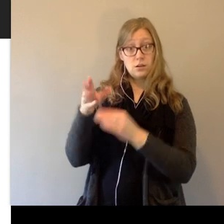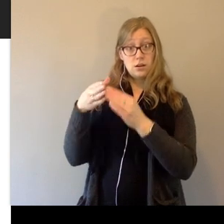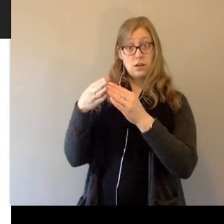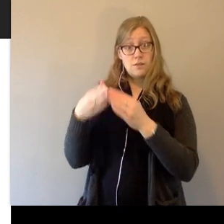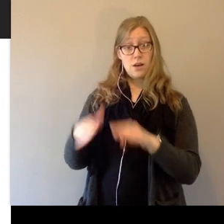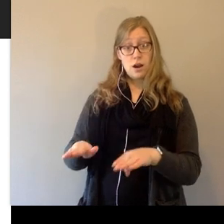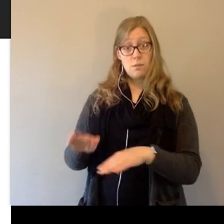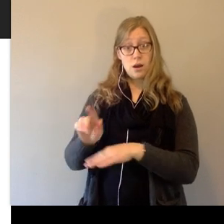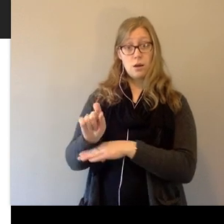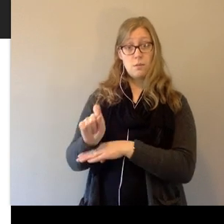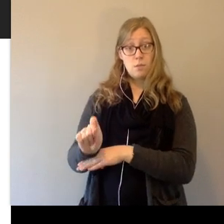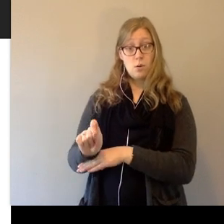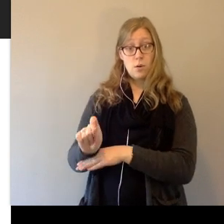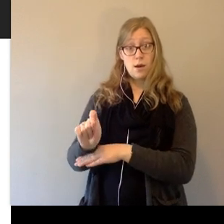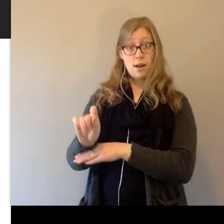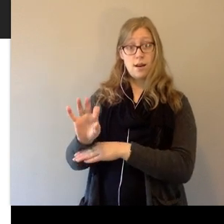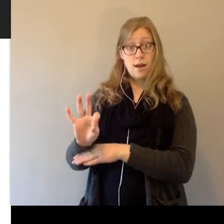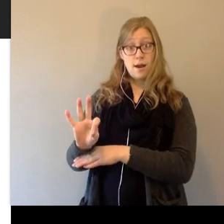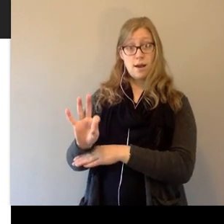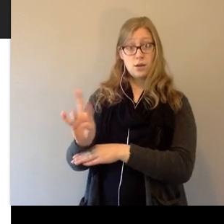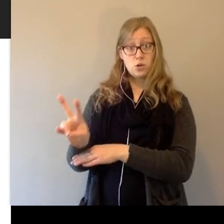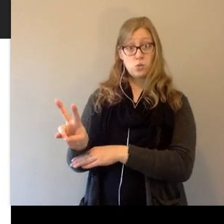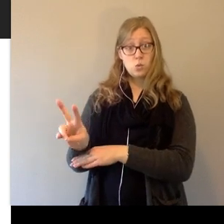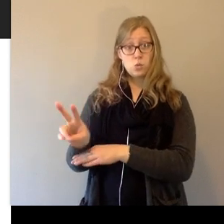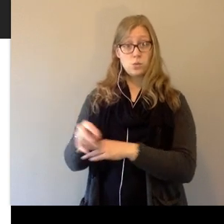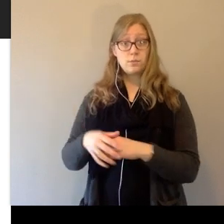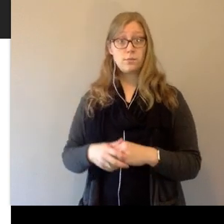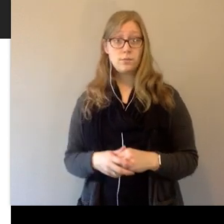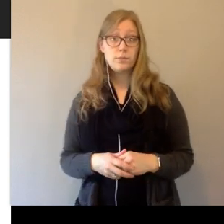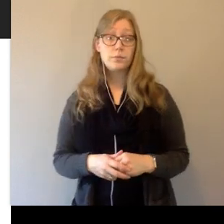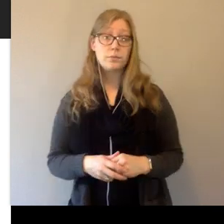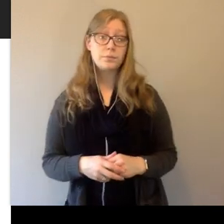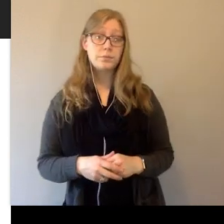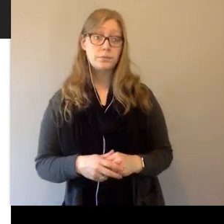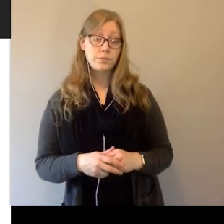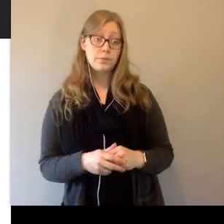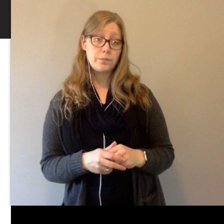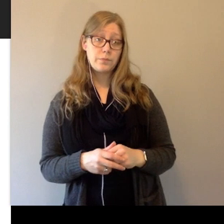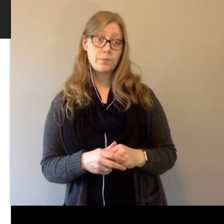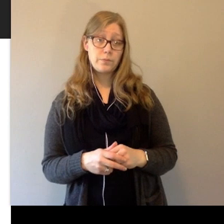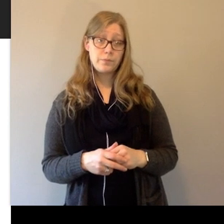divided by 0.92.